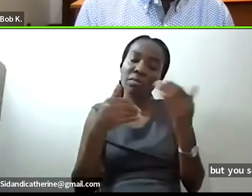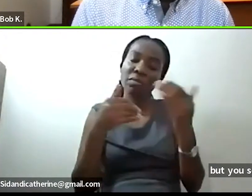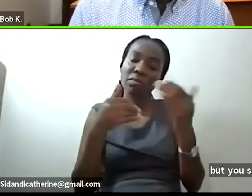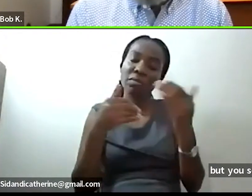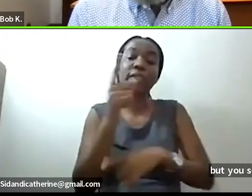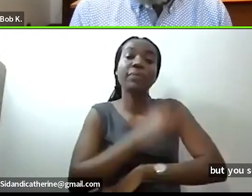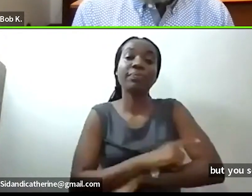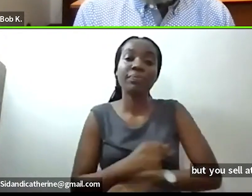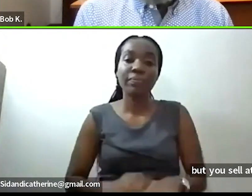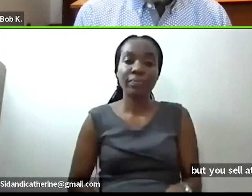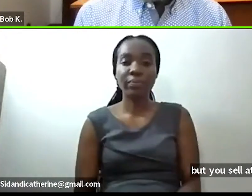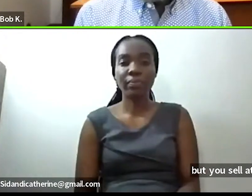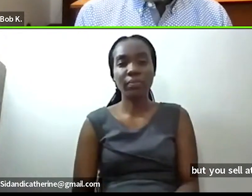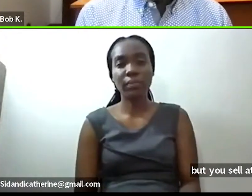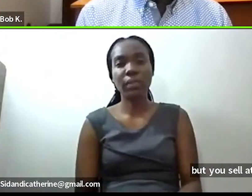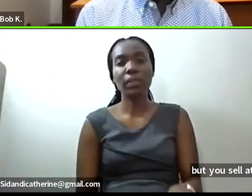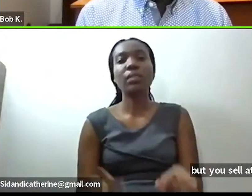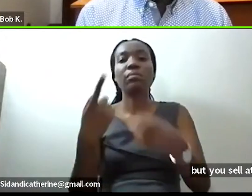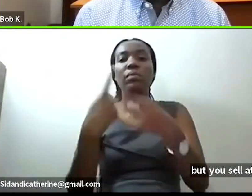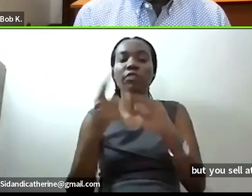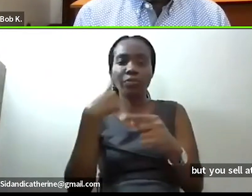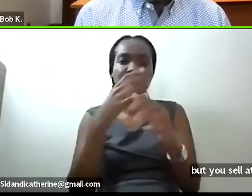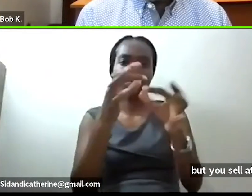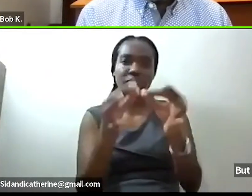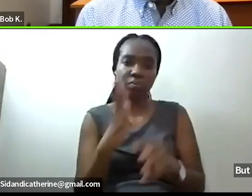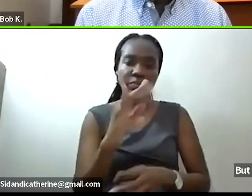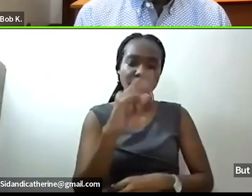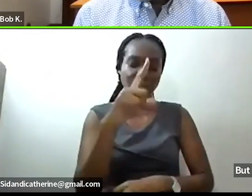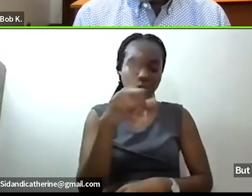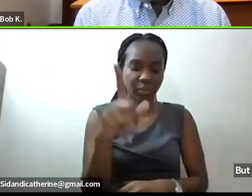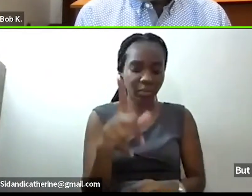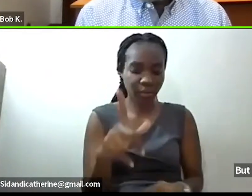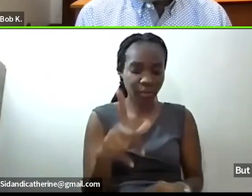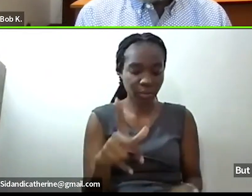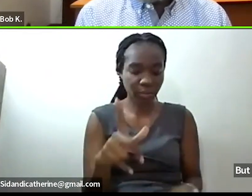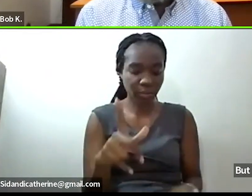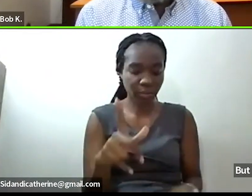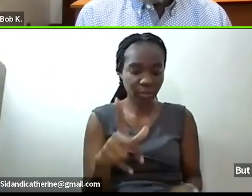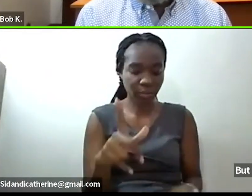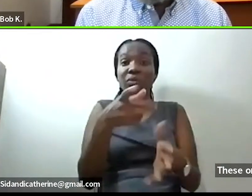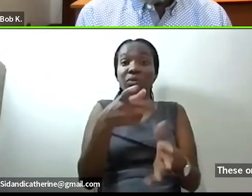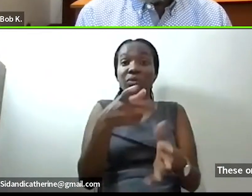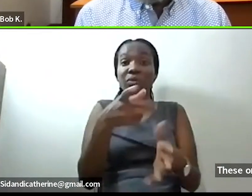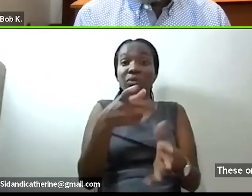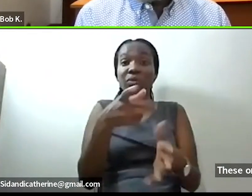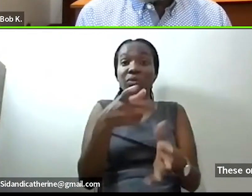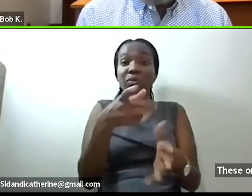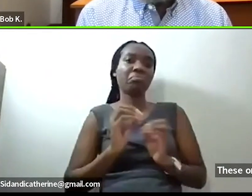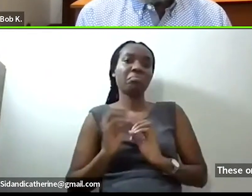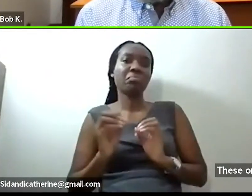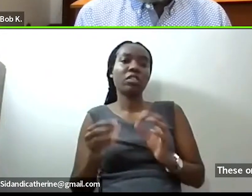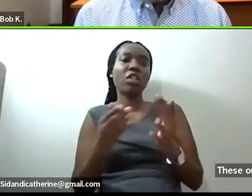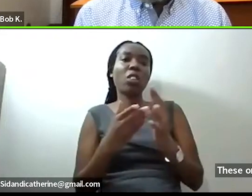But for the Treasury bills, these ones you cannot sell at through the stockbrokers or the